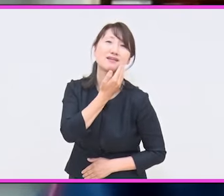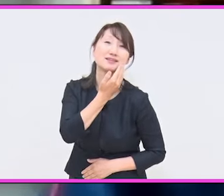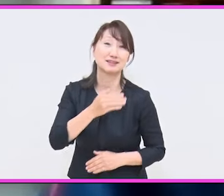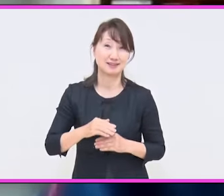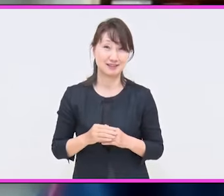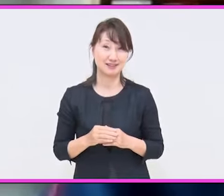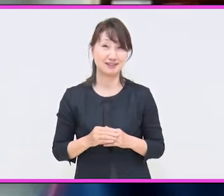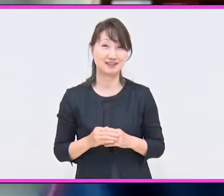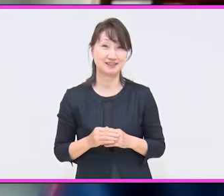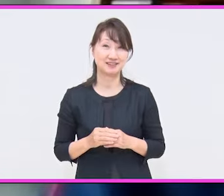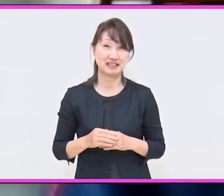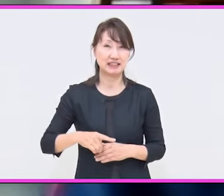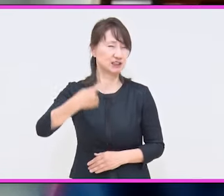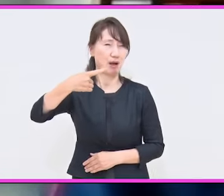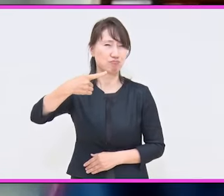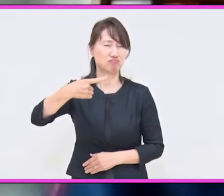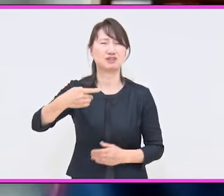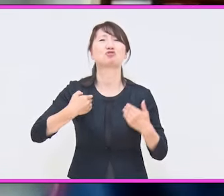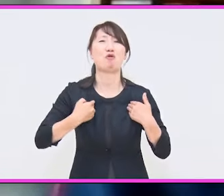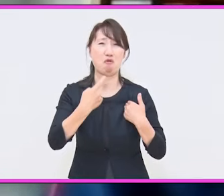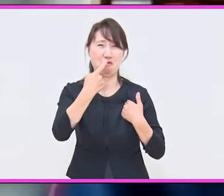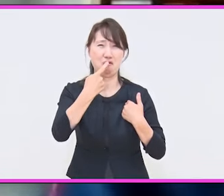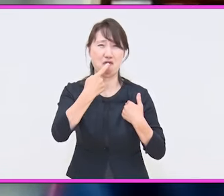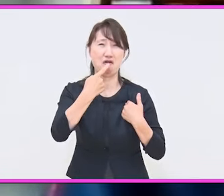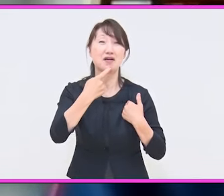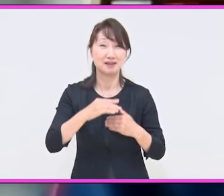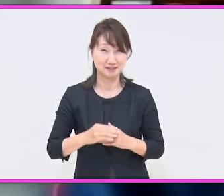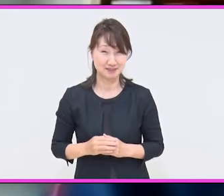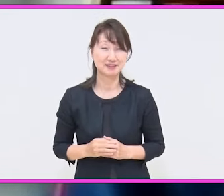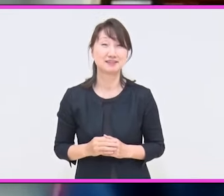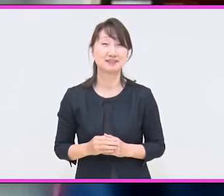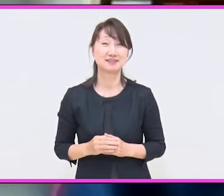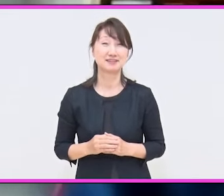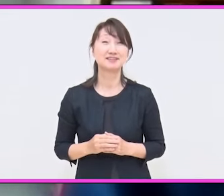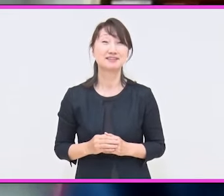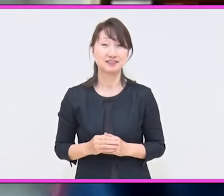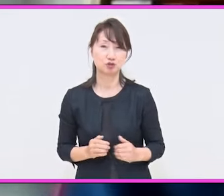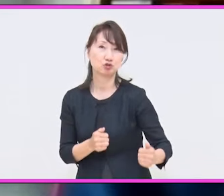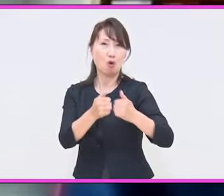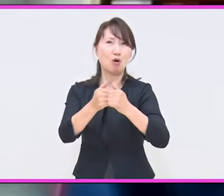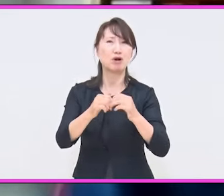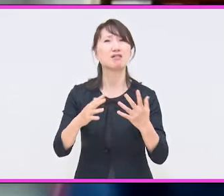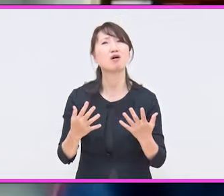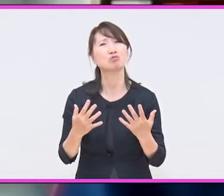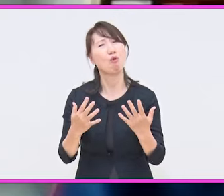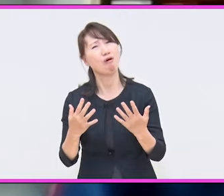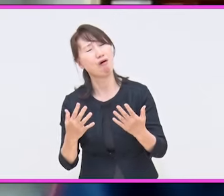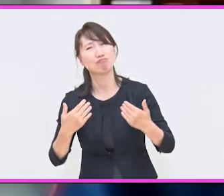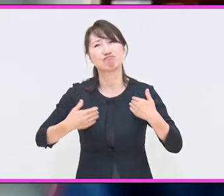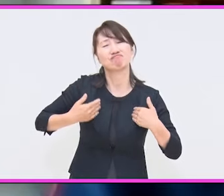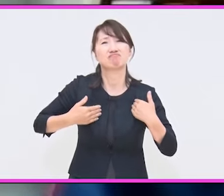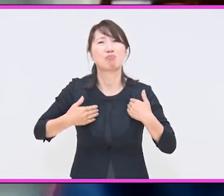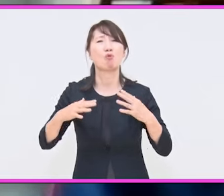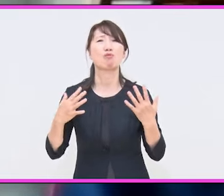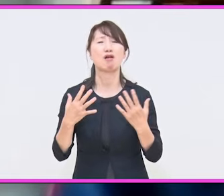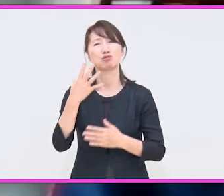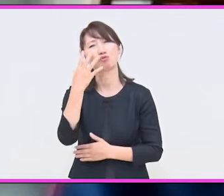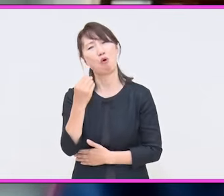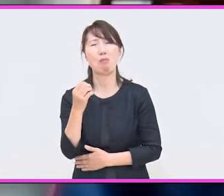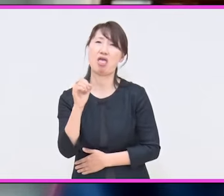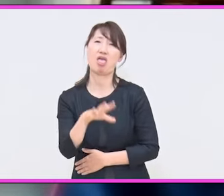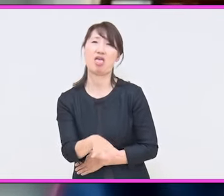And I have to be the best. If I cannot win, then it does not